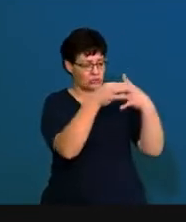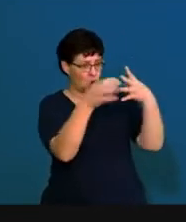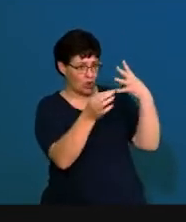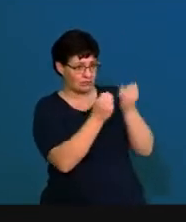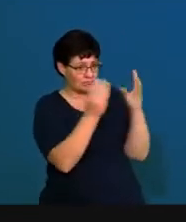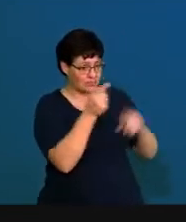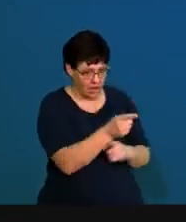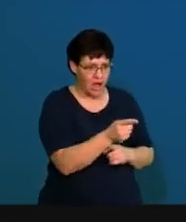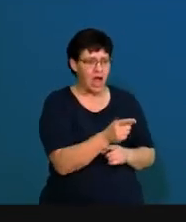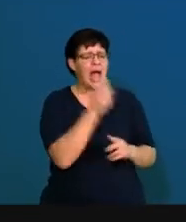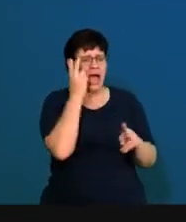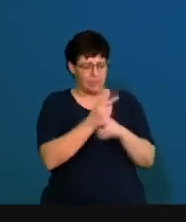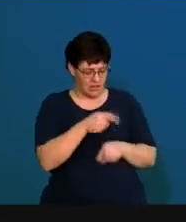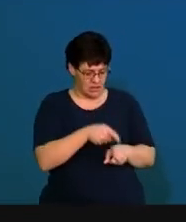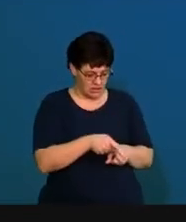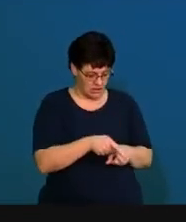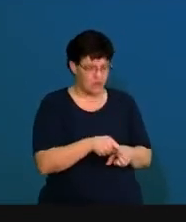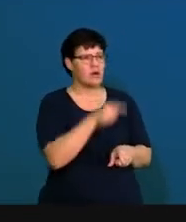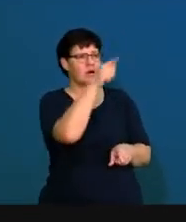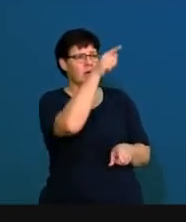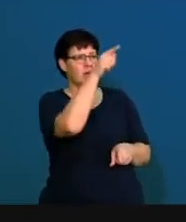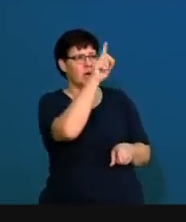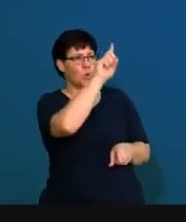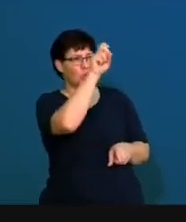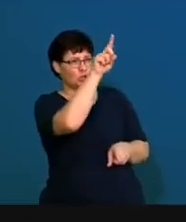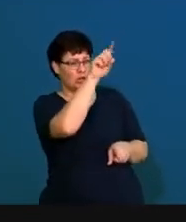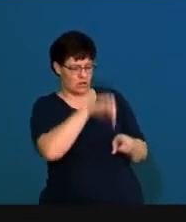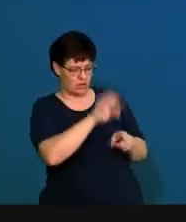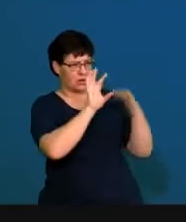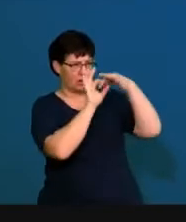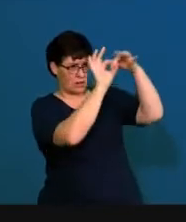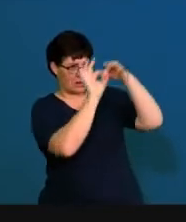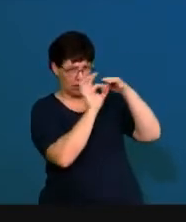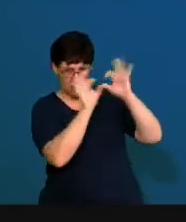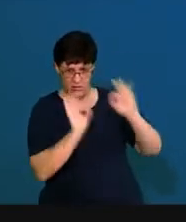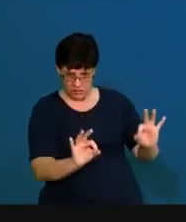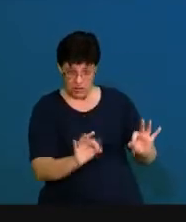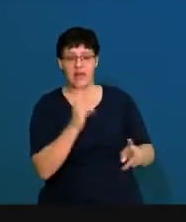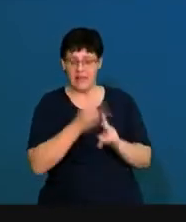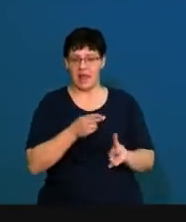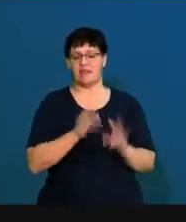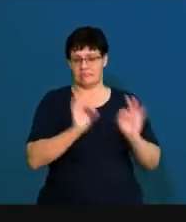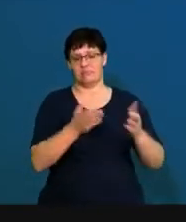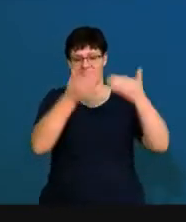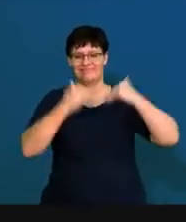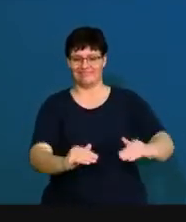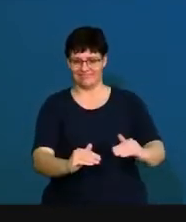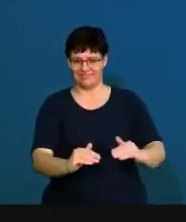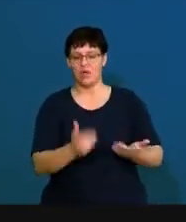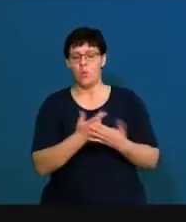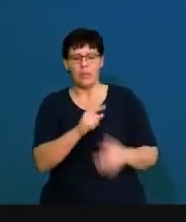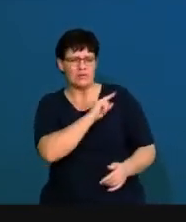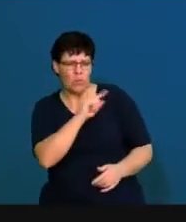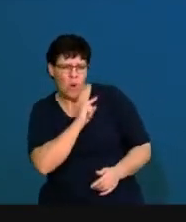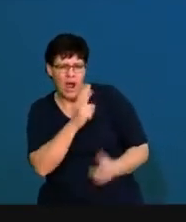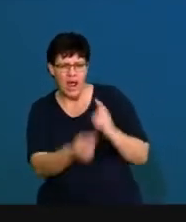question once again and check if you have answered the question, okay? Because a lot happens in your head, while you're trying to think about the reason